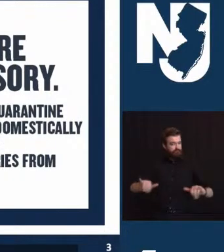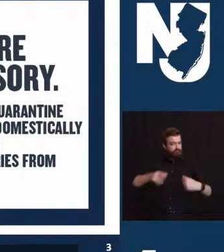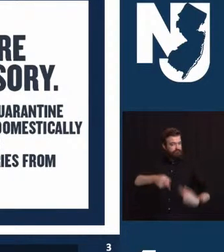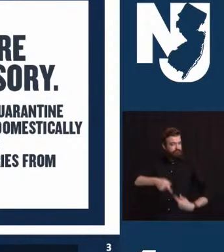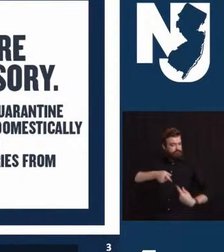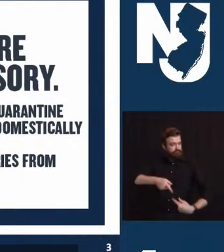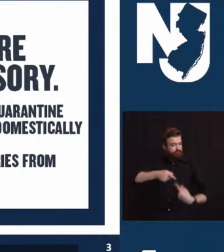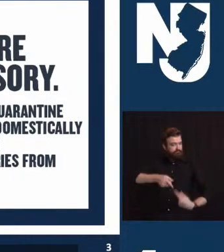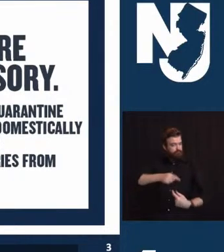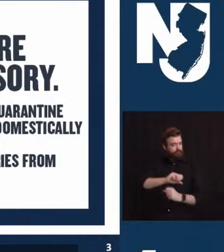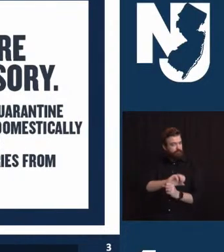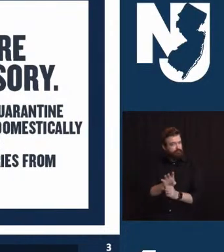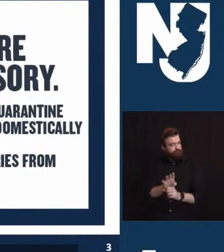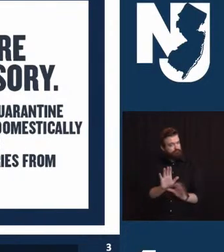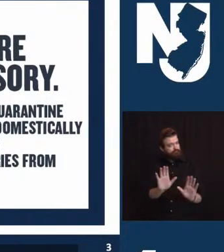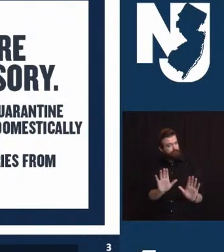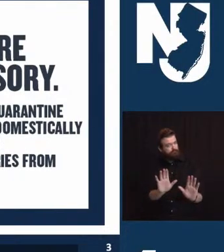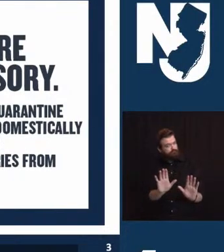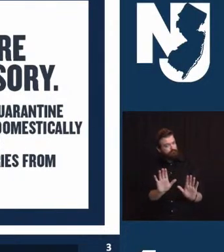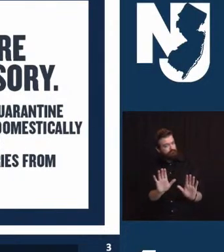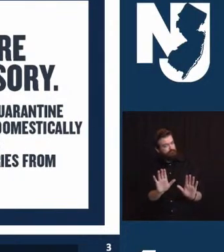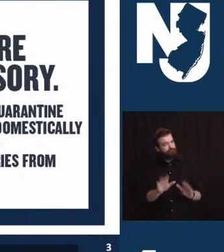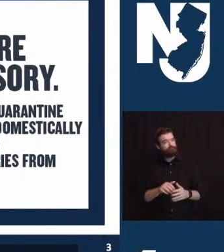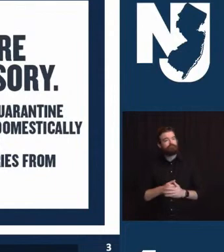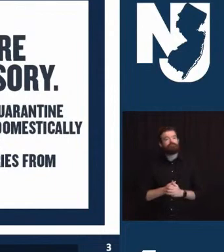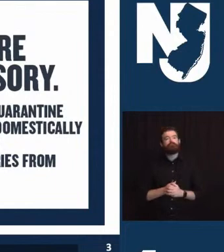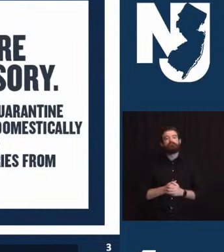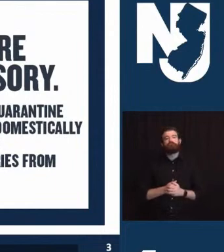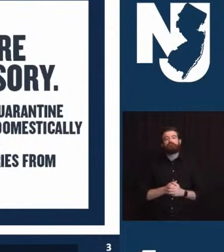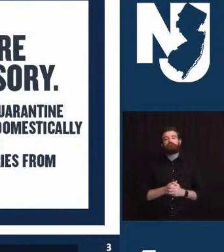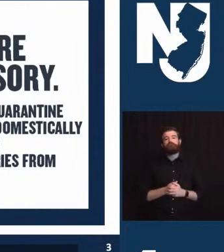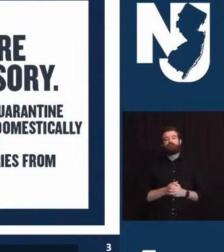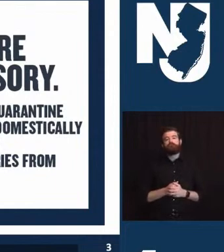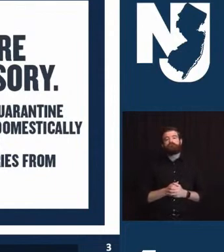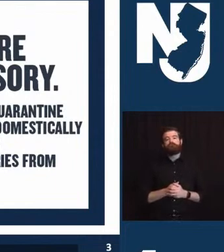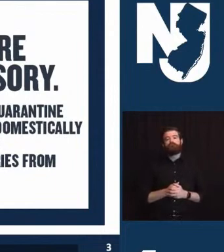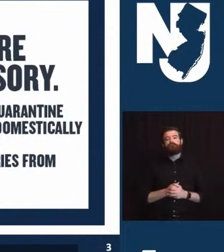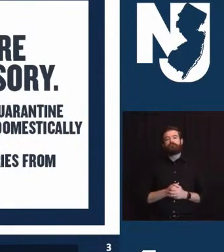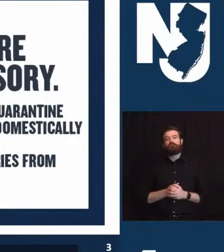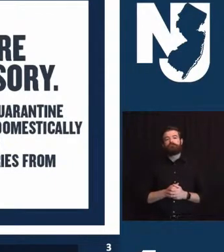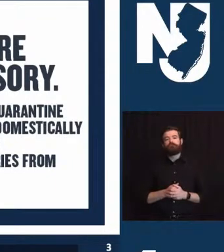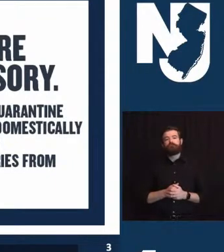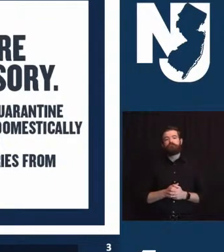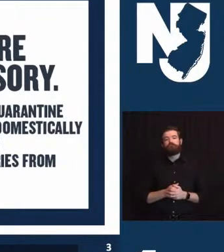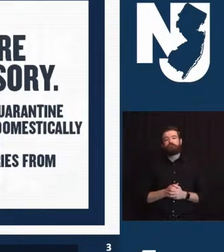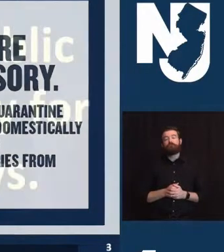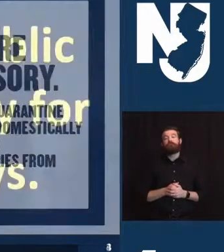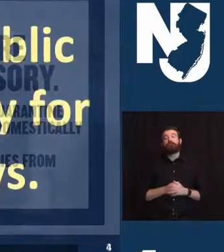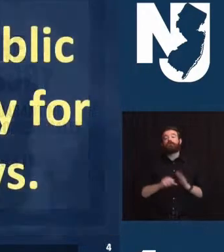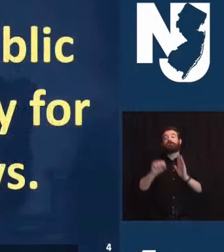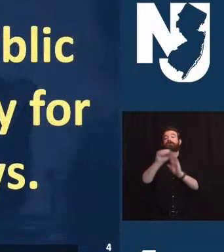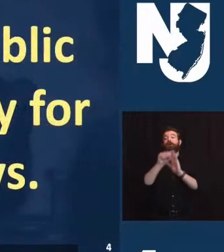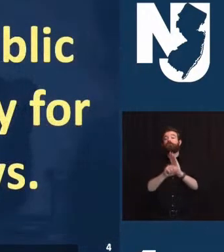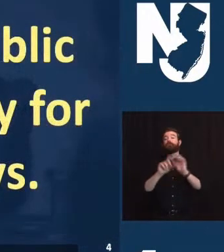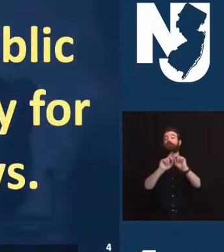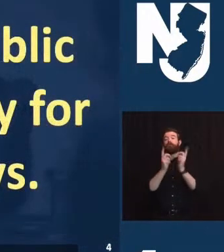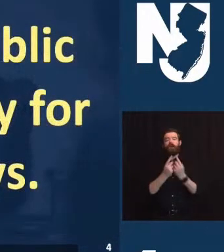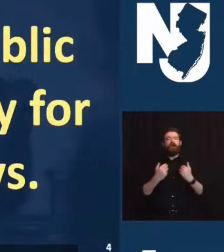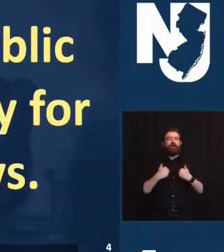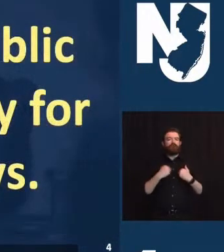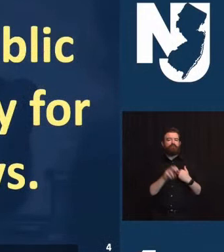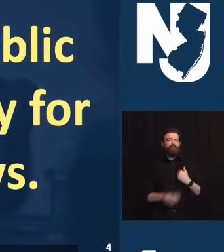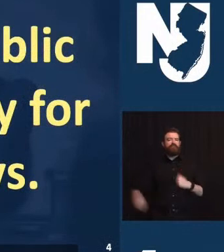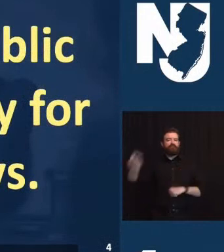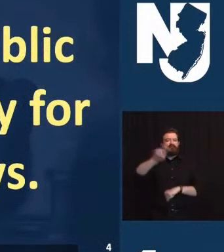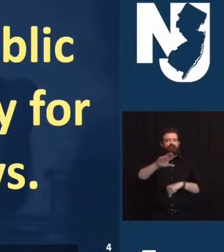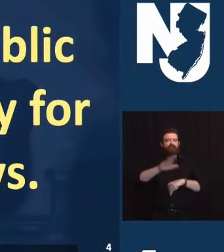and advisories posted by the U.S. Department of State. Also, as it was reported on Friday, I extended